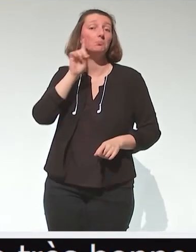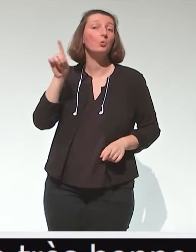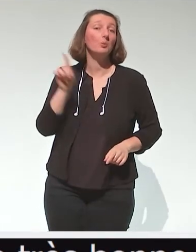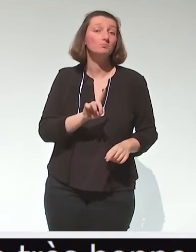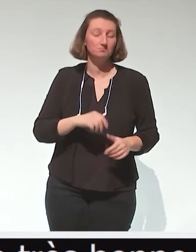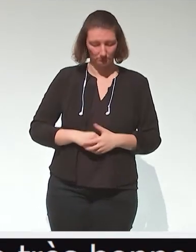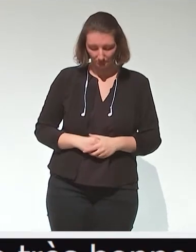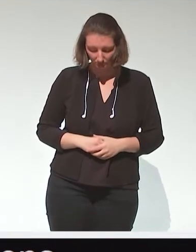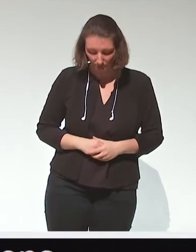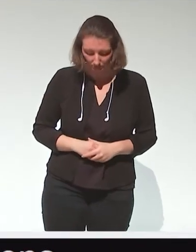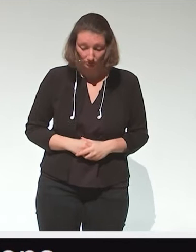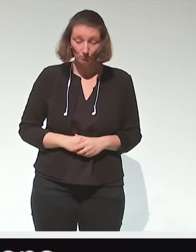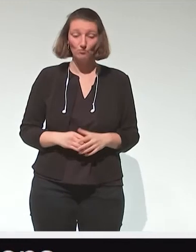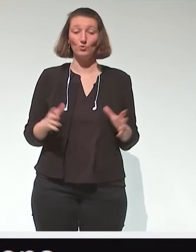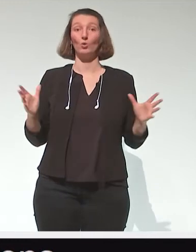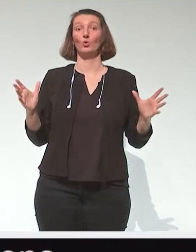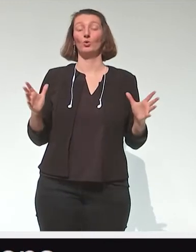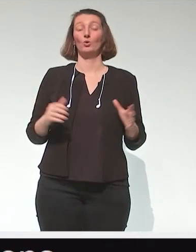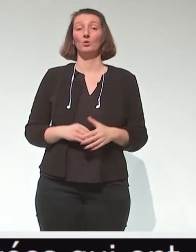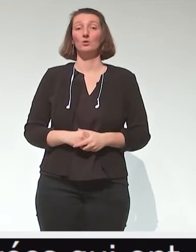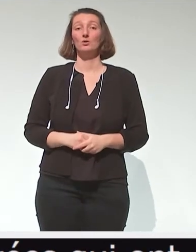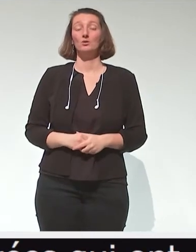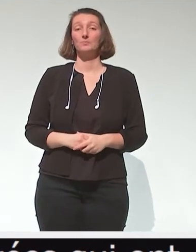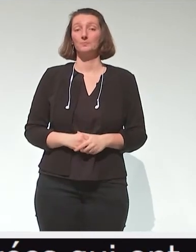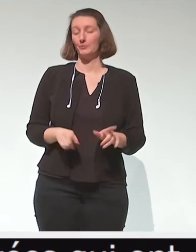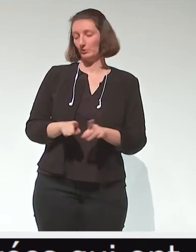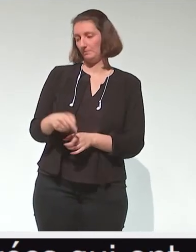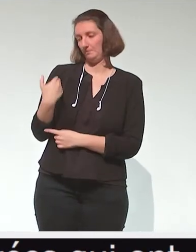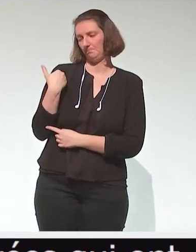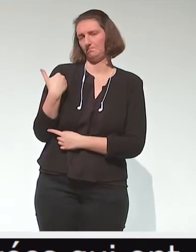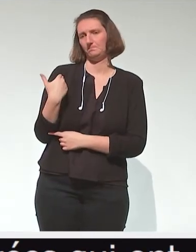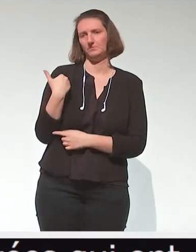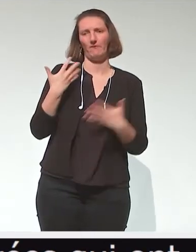with disabilities. So why shouldn't private companies do the same?